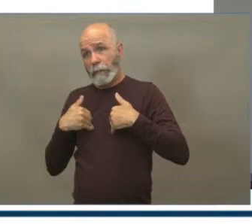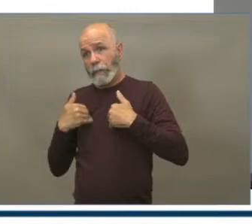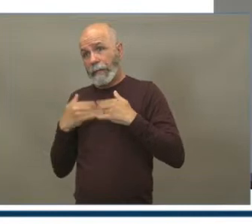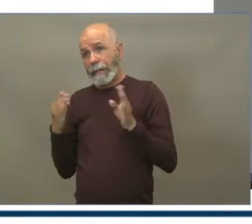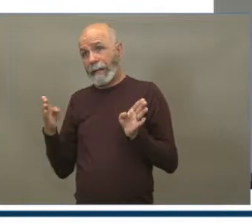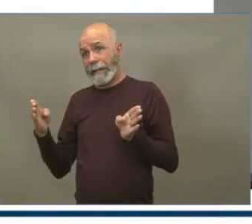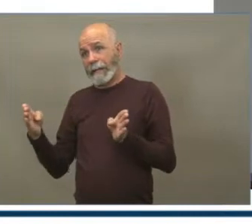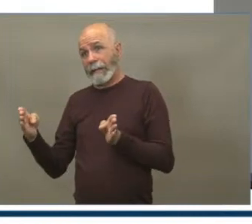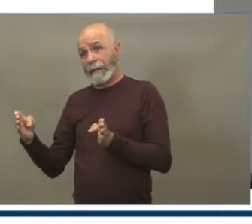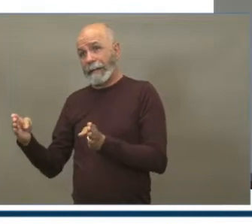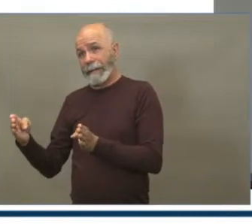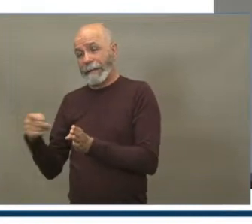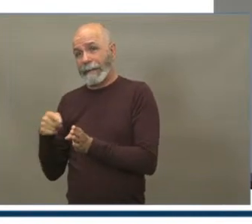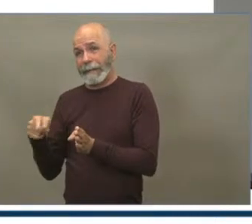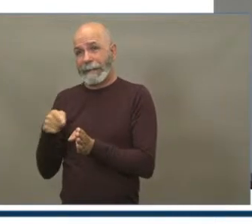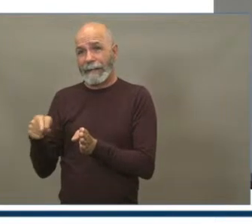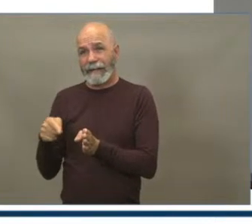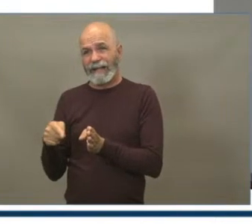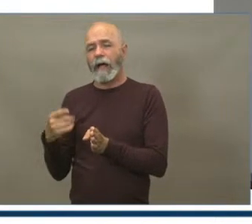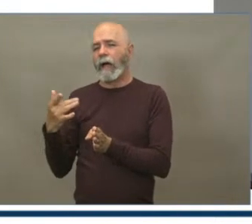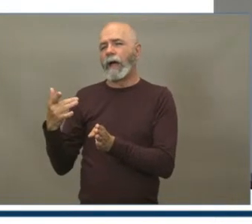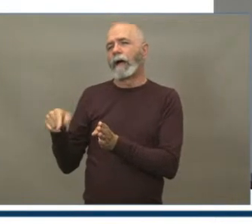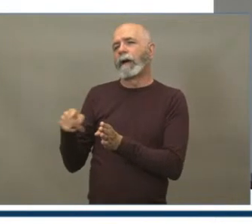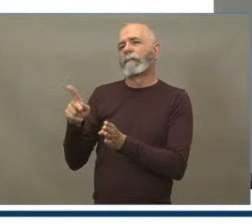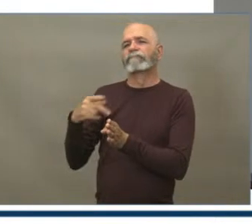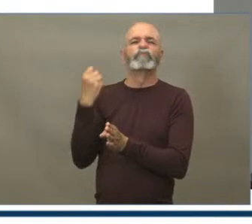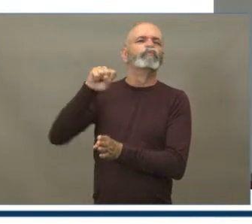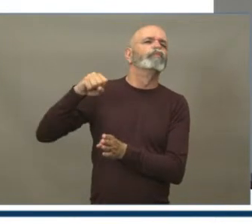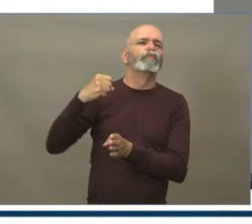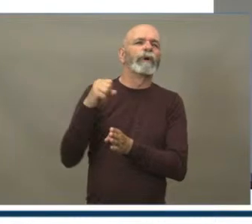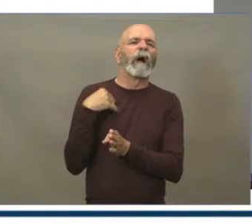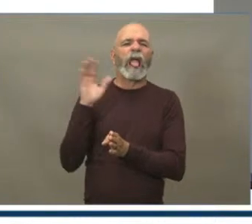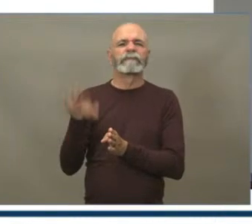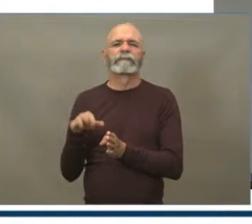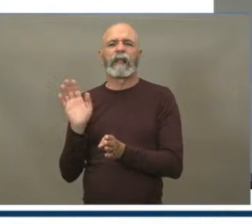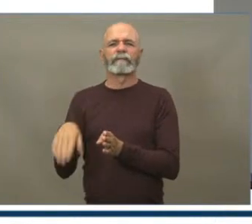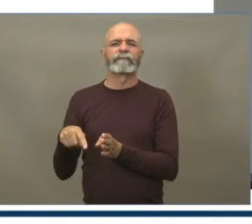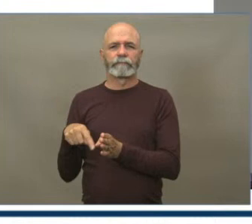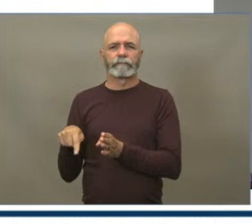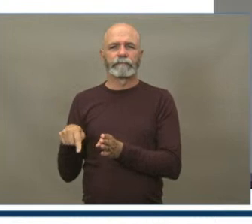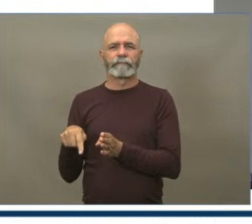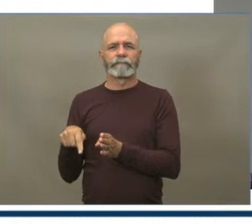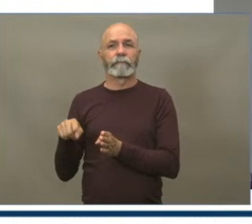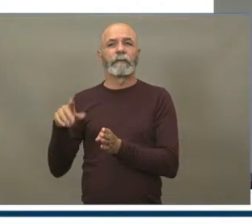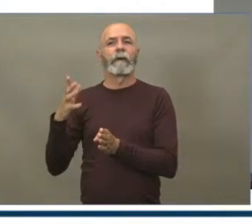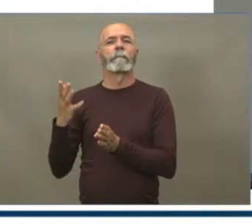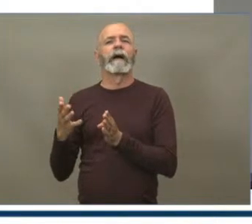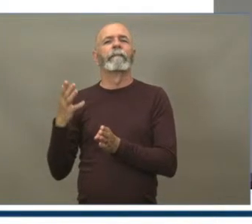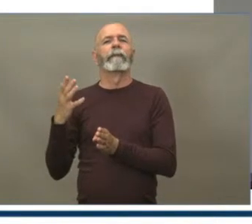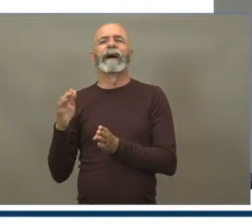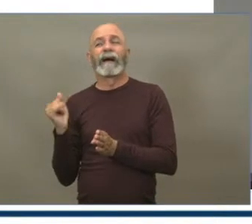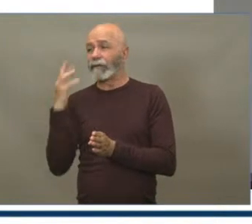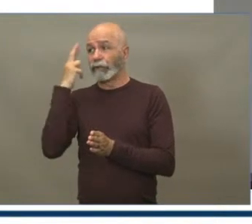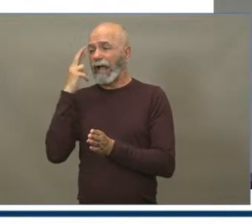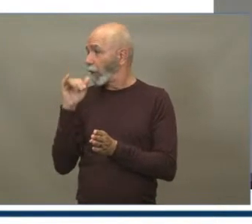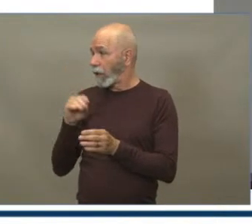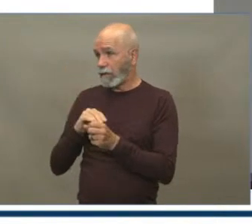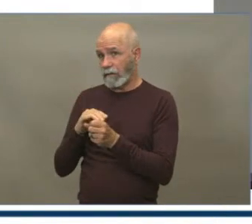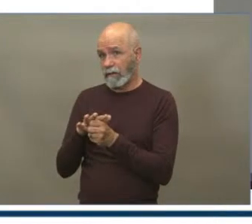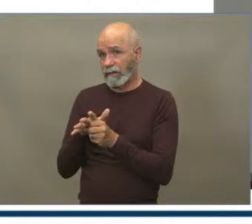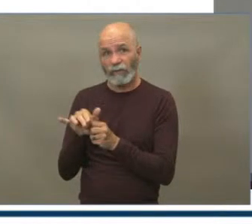less likely to get vaccinated. But they're the ones that now are having a lot of more of the burden of the variant strain. So hopefully